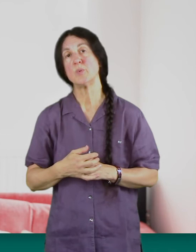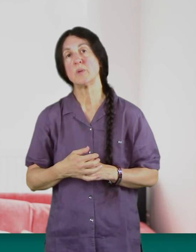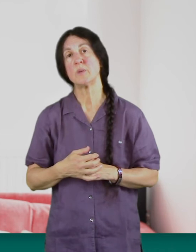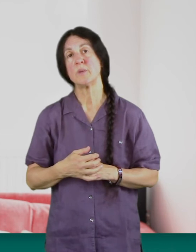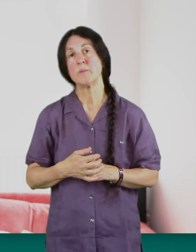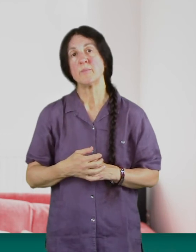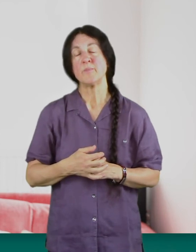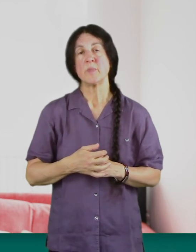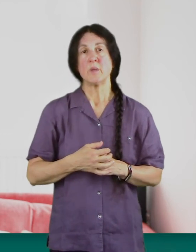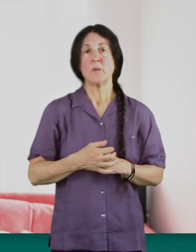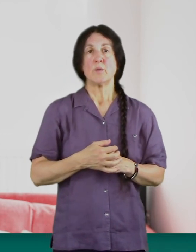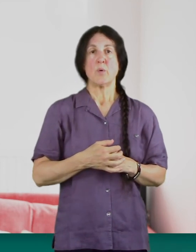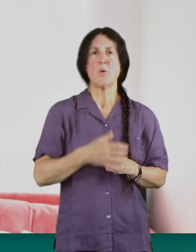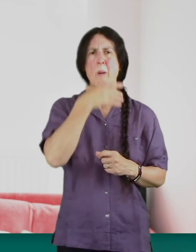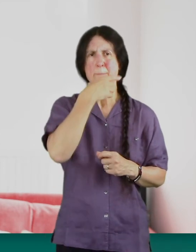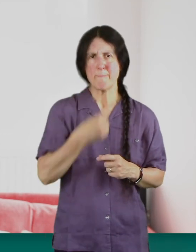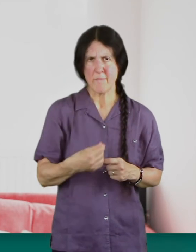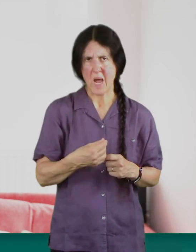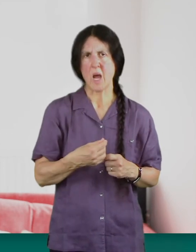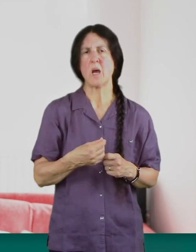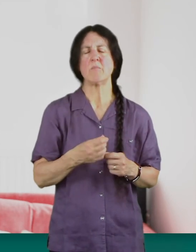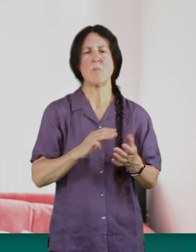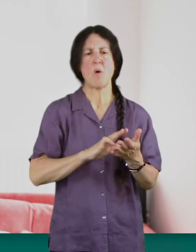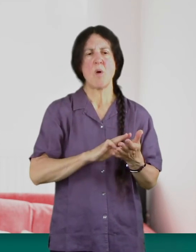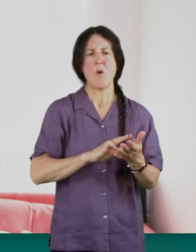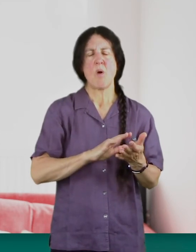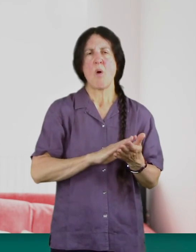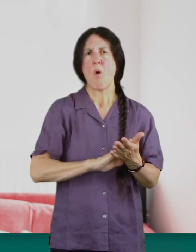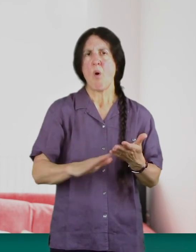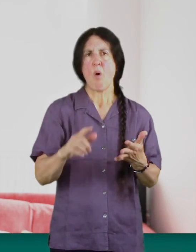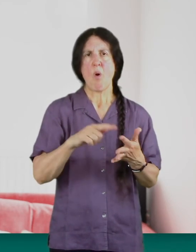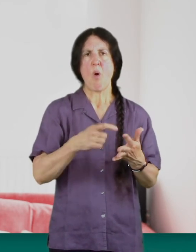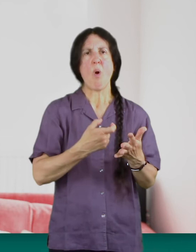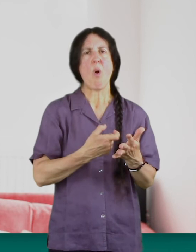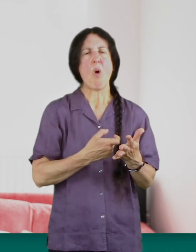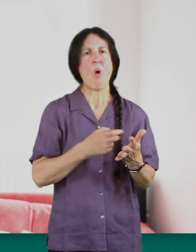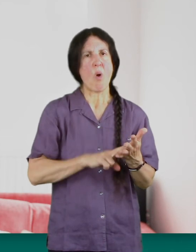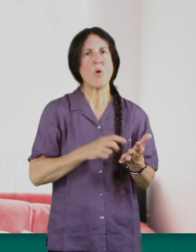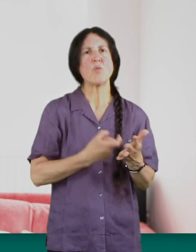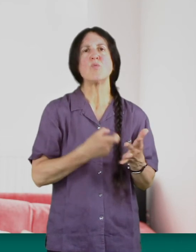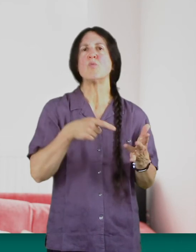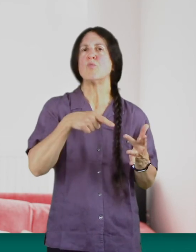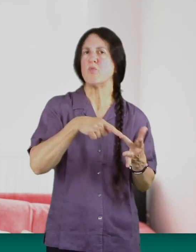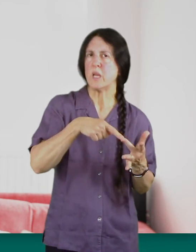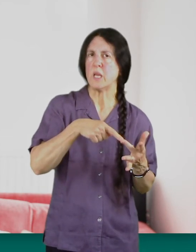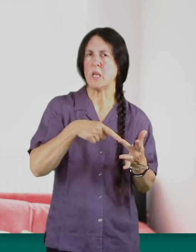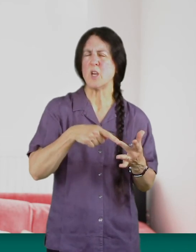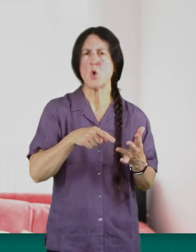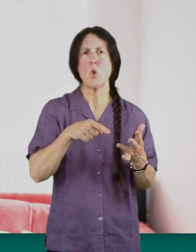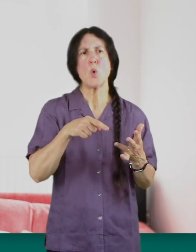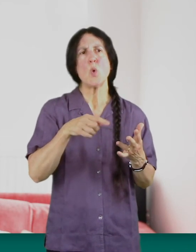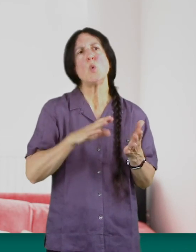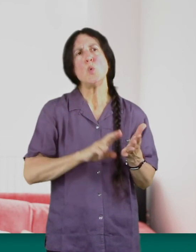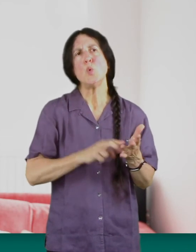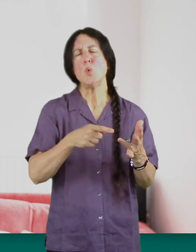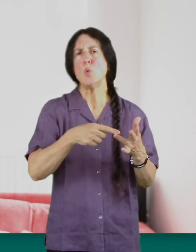passage from Henri Nouwen, who was a theologian, an academic, a professor who lived